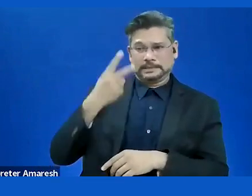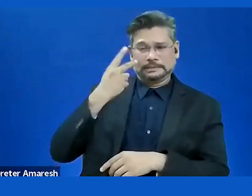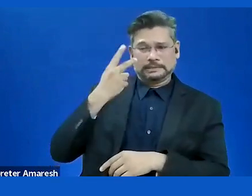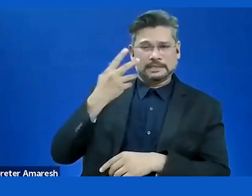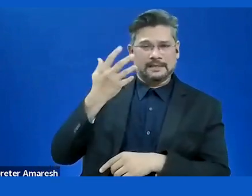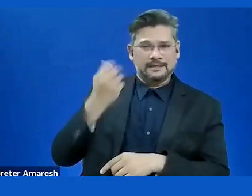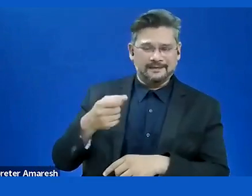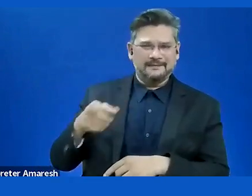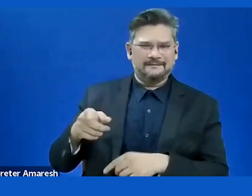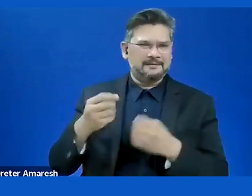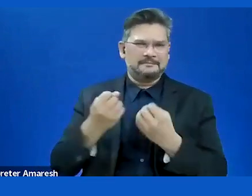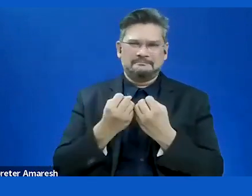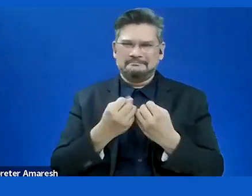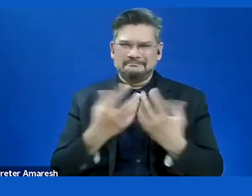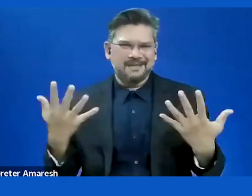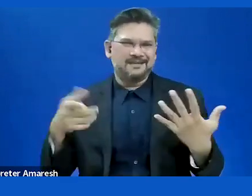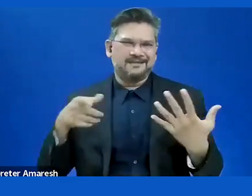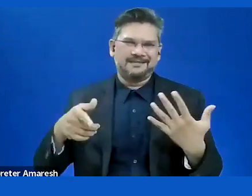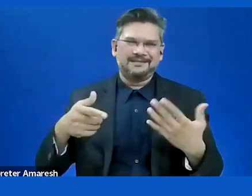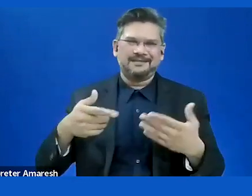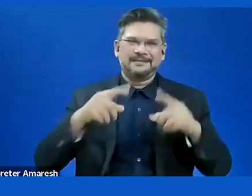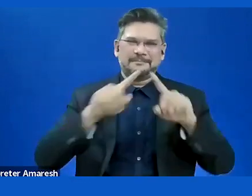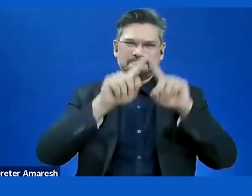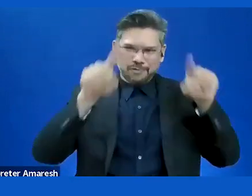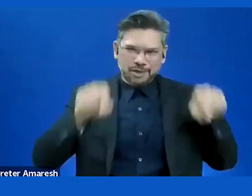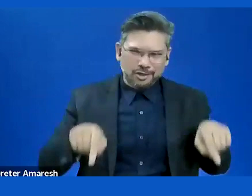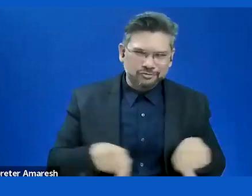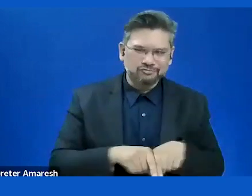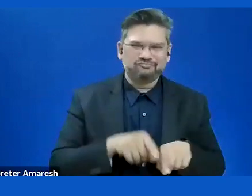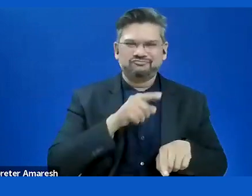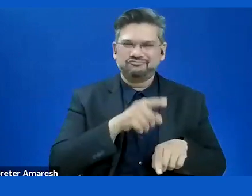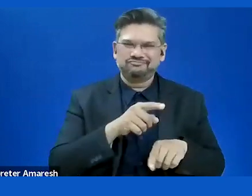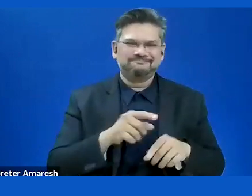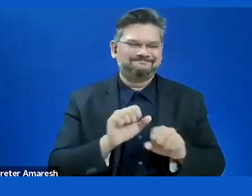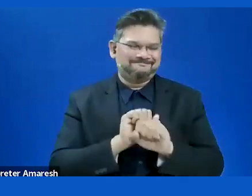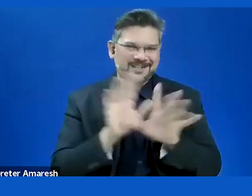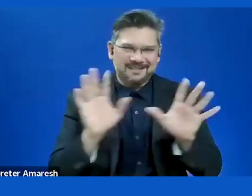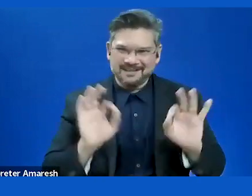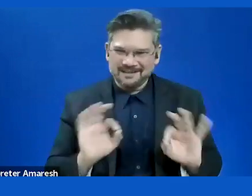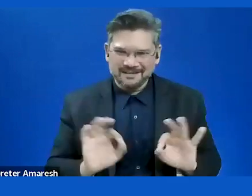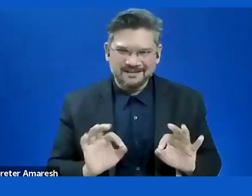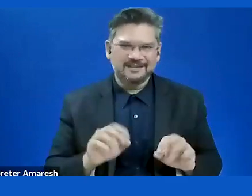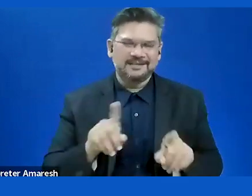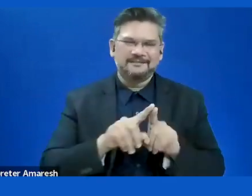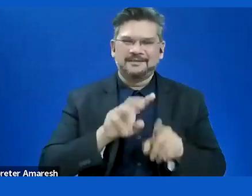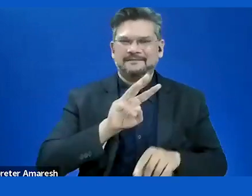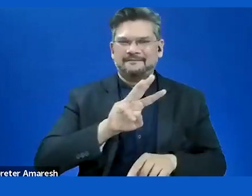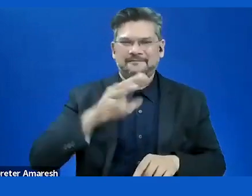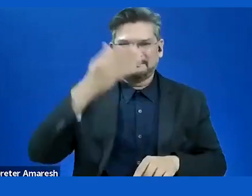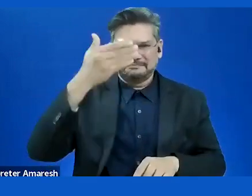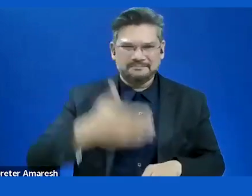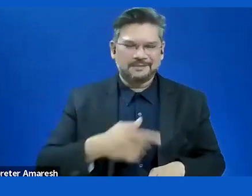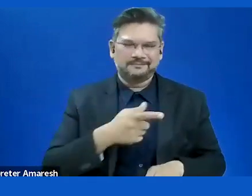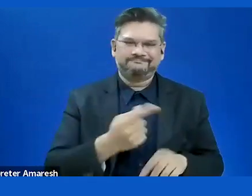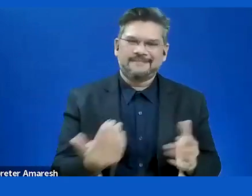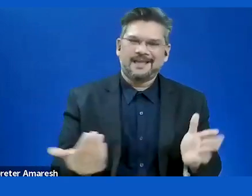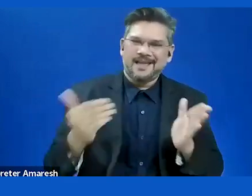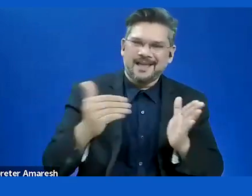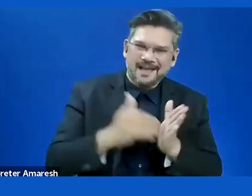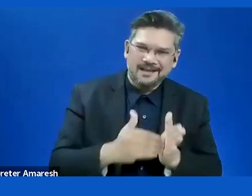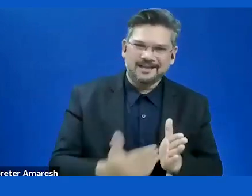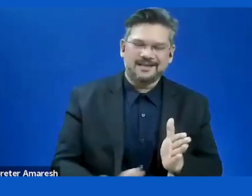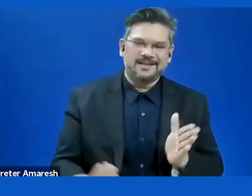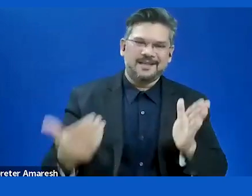doing this same things wrong on web pages because they don't have accessible names, or